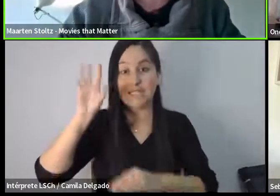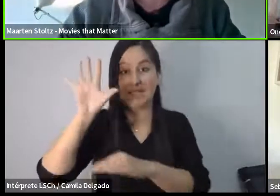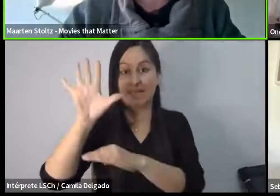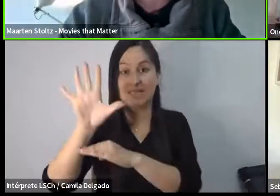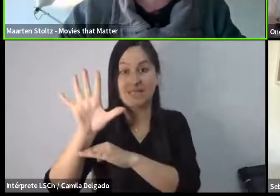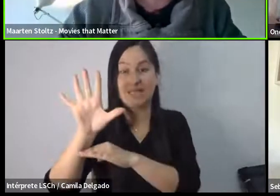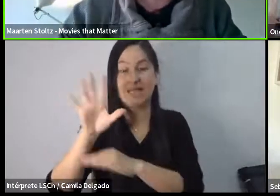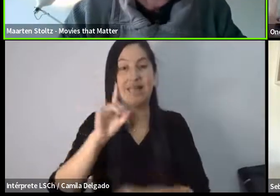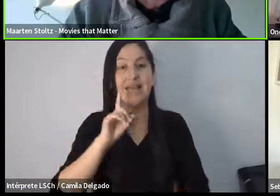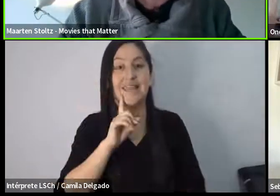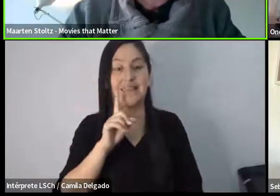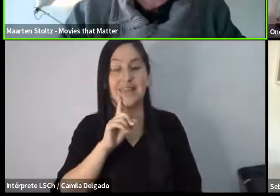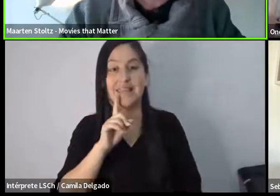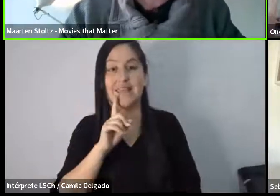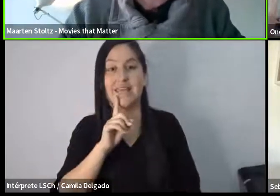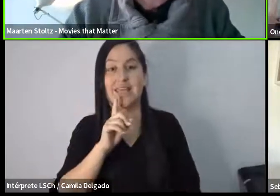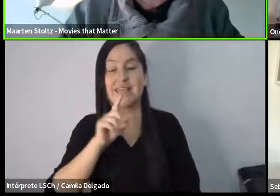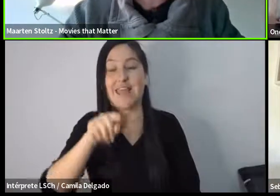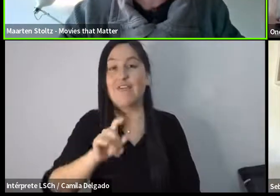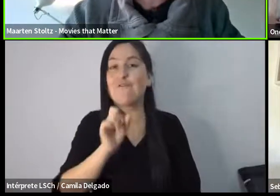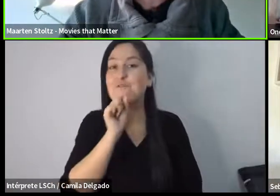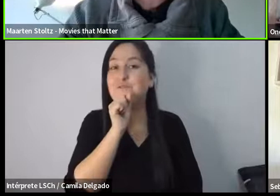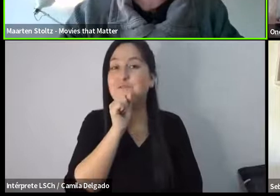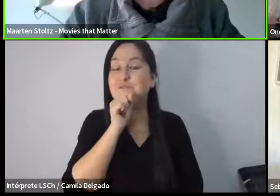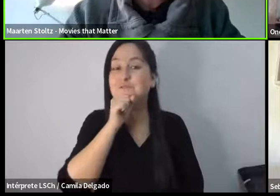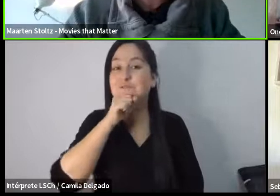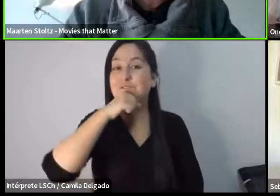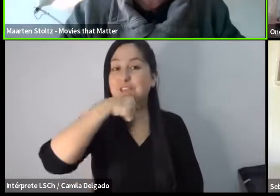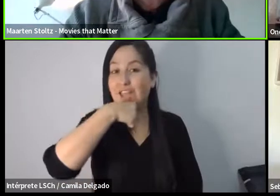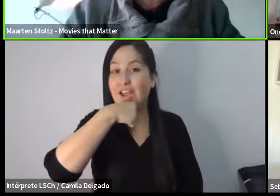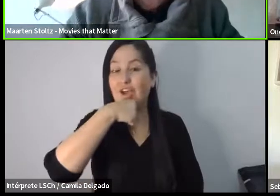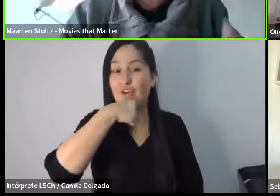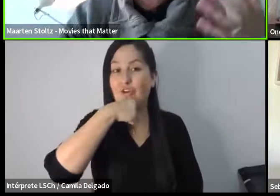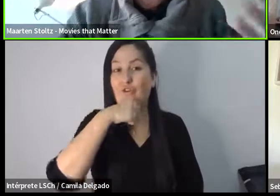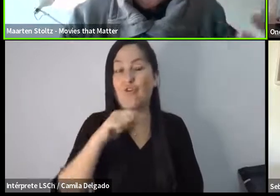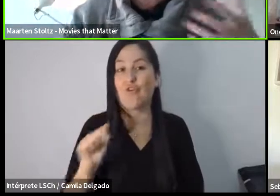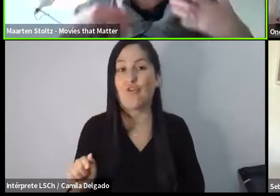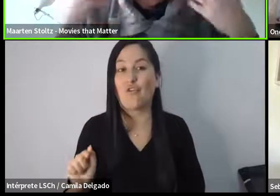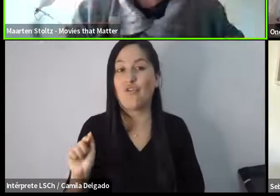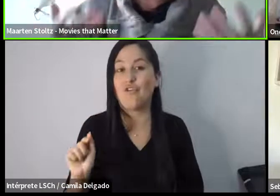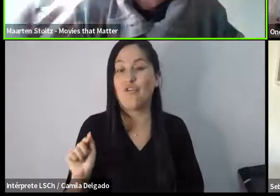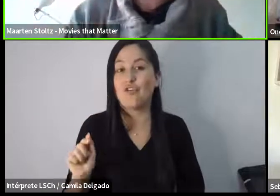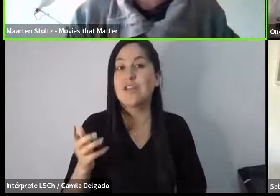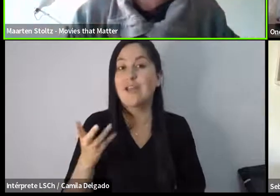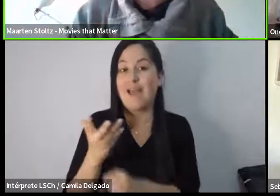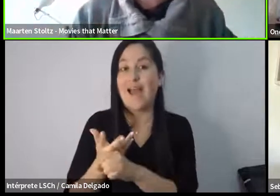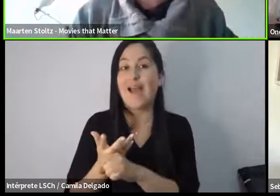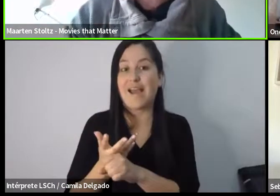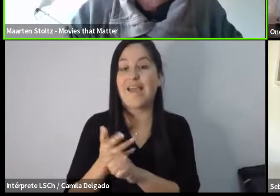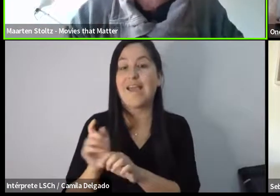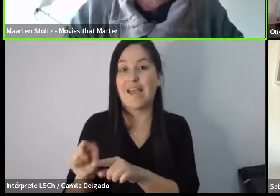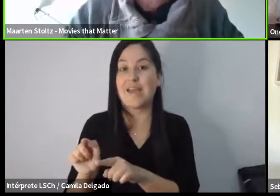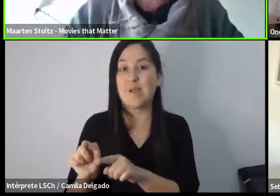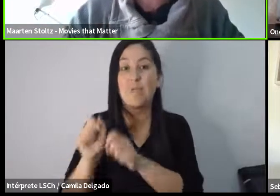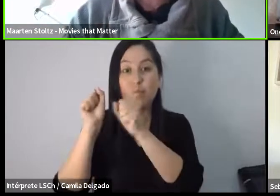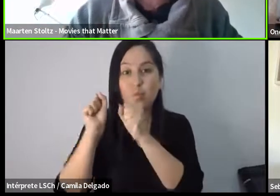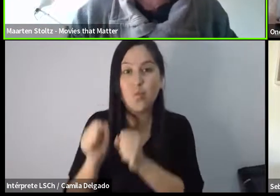International Coalition for Filmmakers at Risk, who can actually help you as a